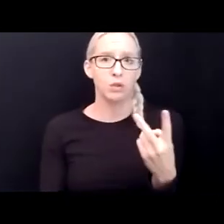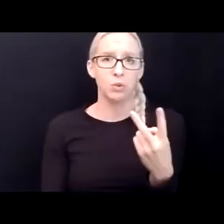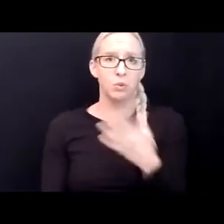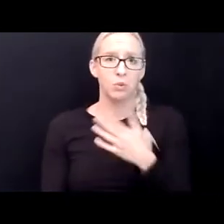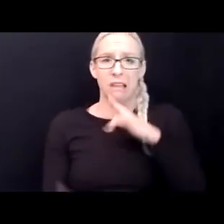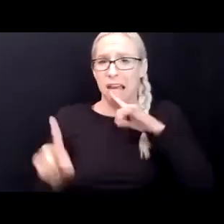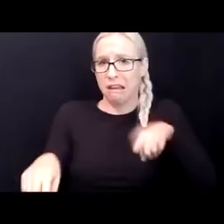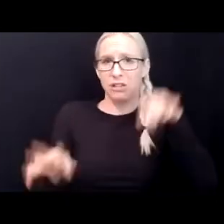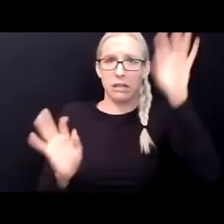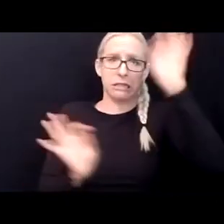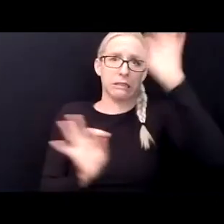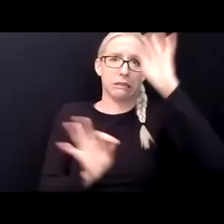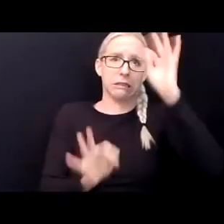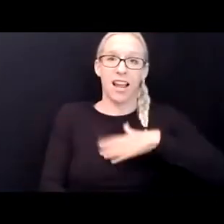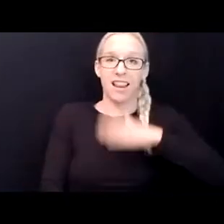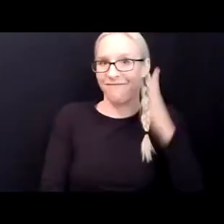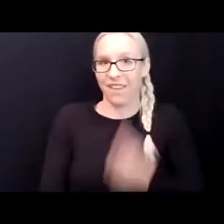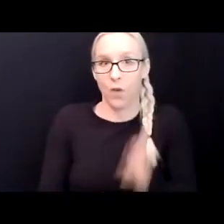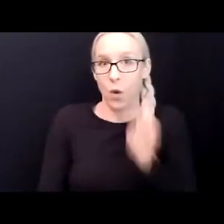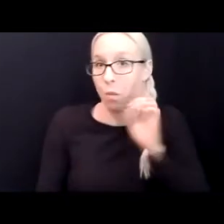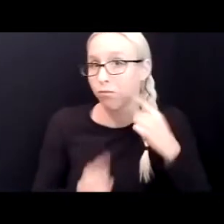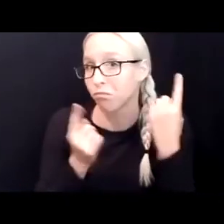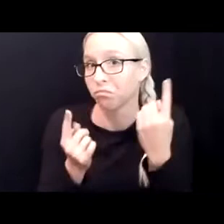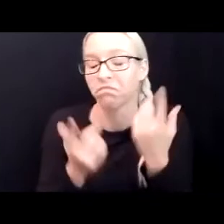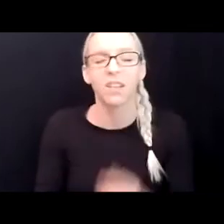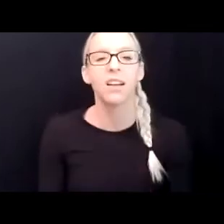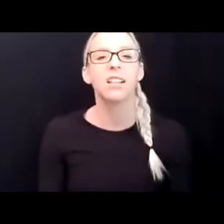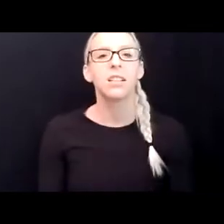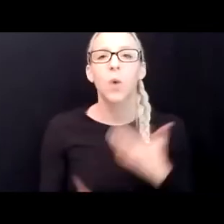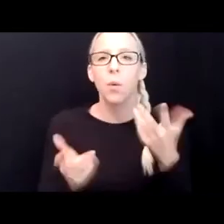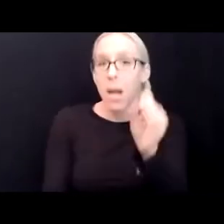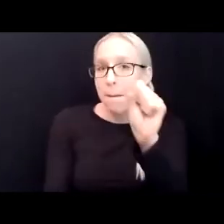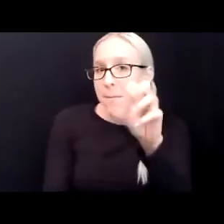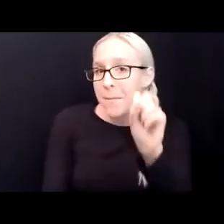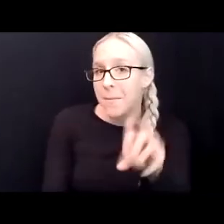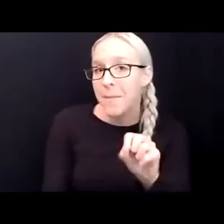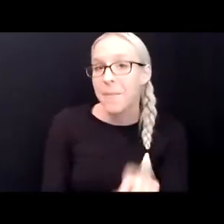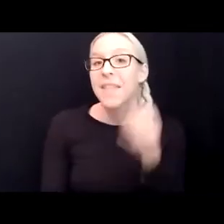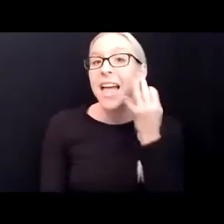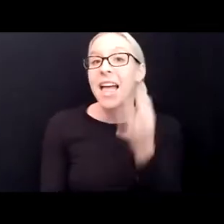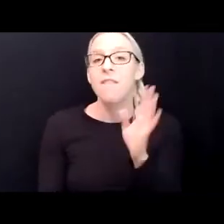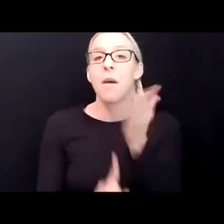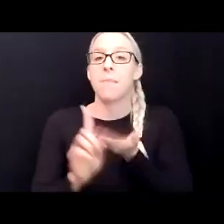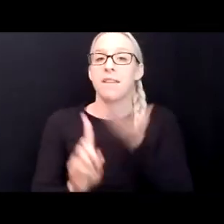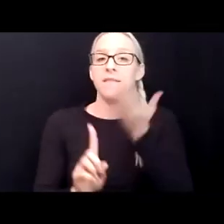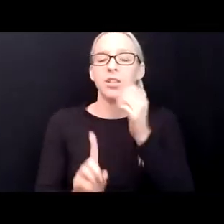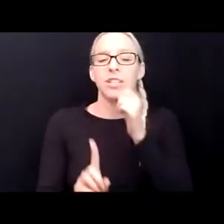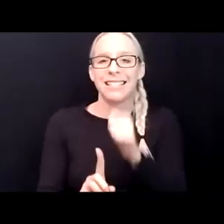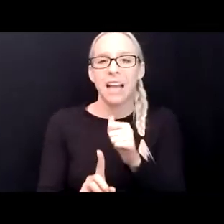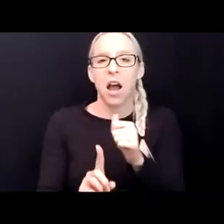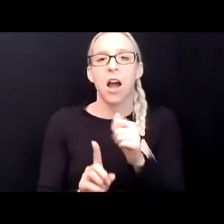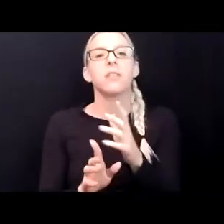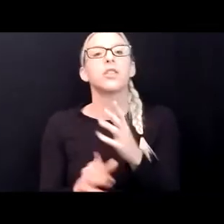heard these questions before, but wanted to throw them to you. If a beneficiary is not on SSI or Medicaid,